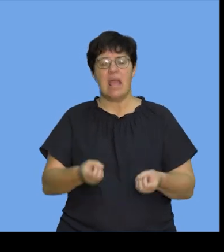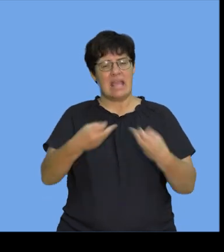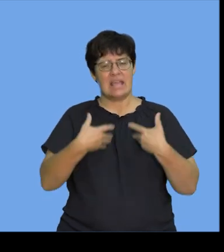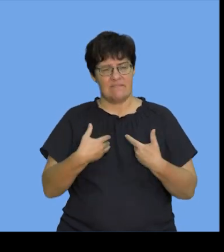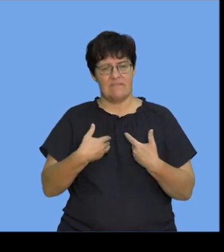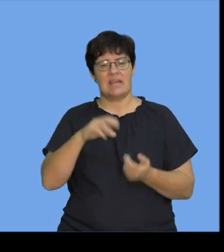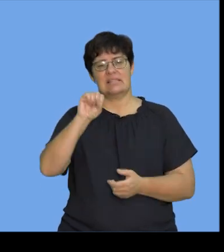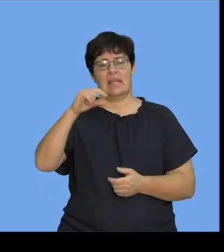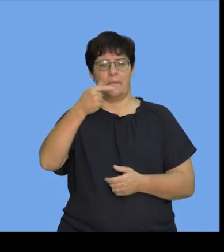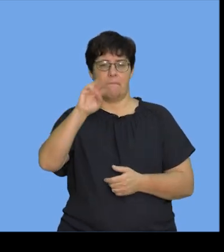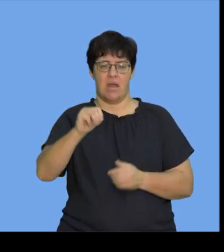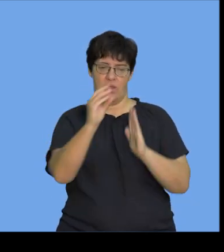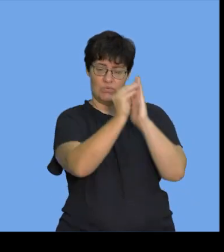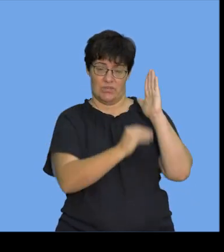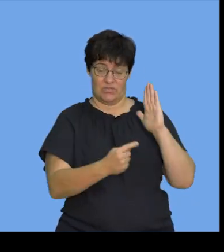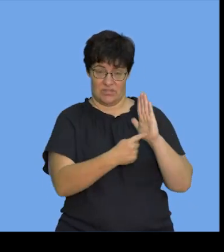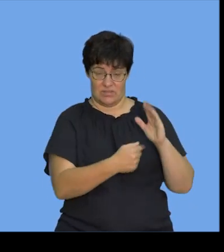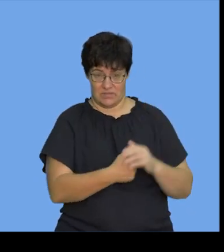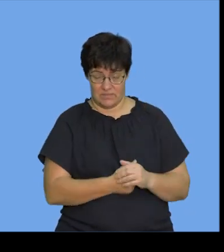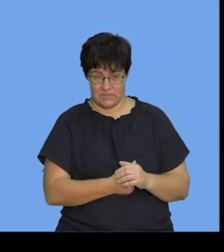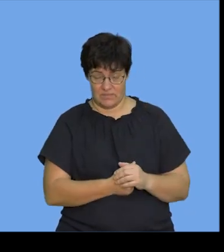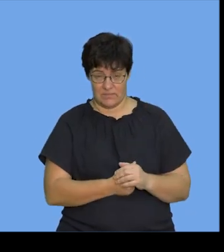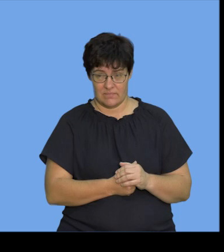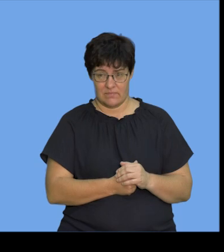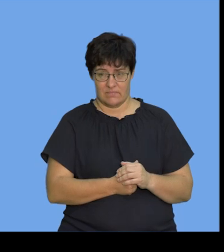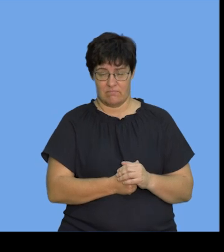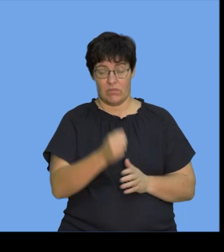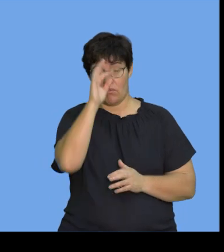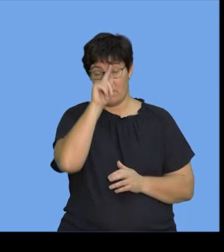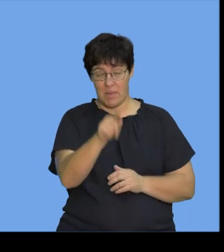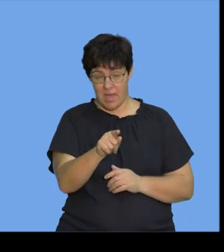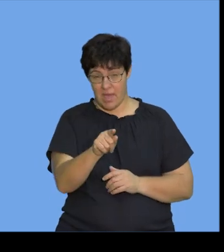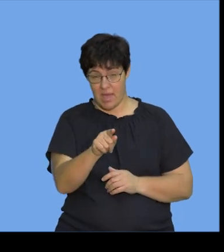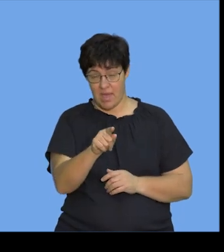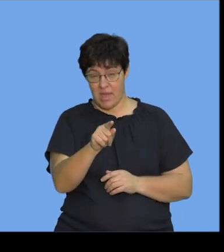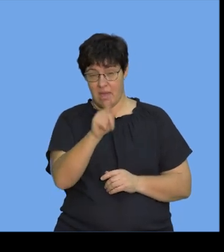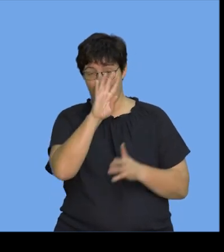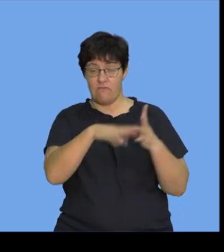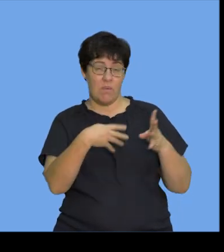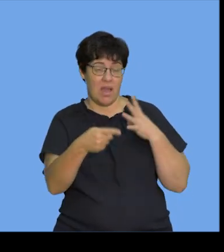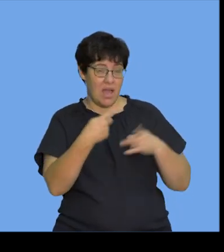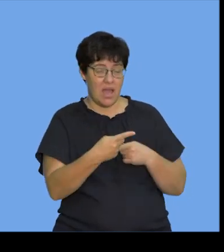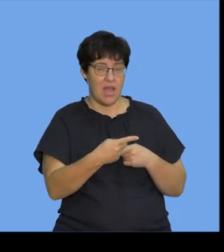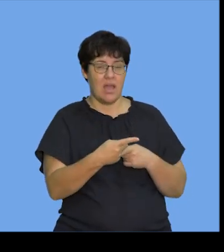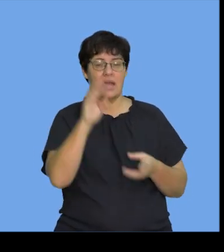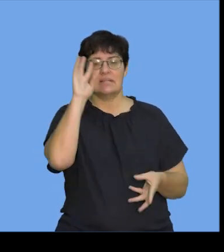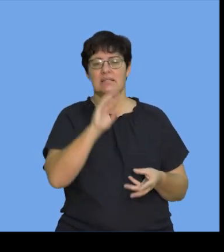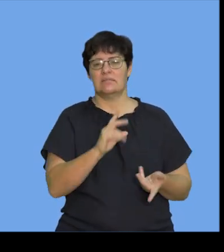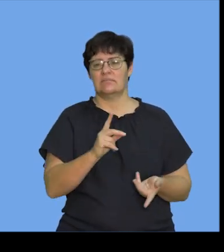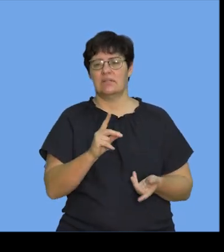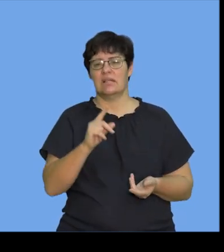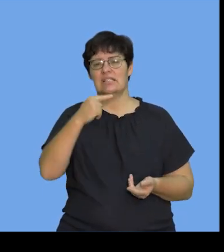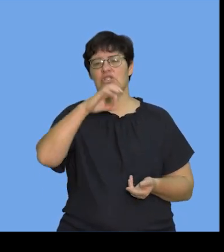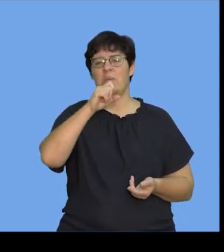sigma notation, right? So remember the formula of the sum to the